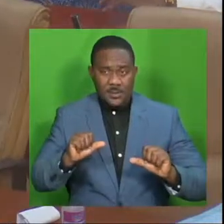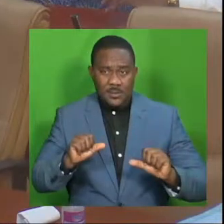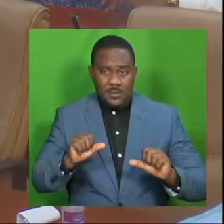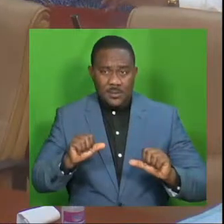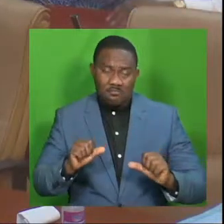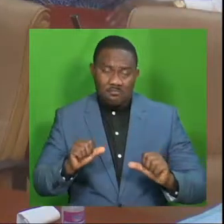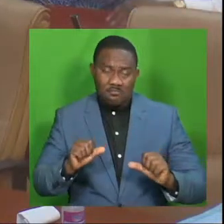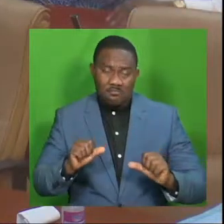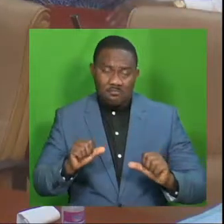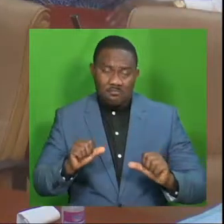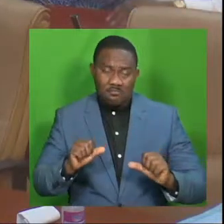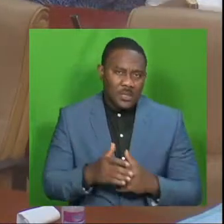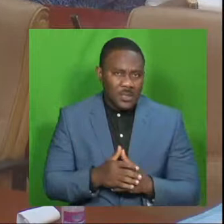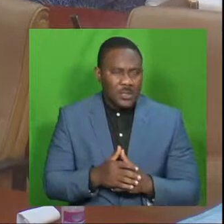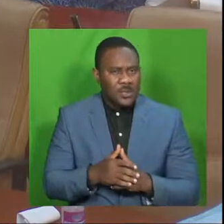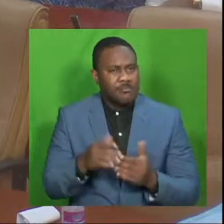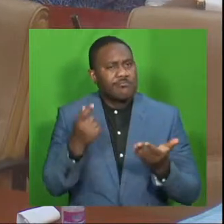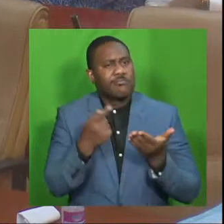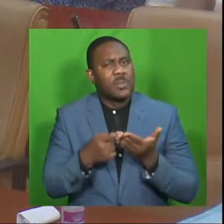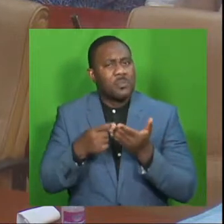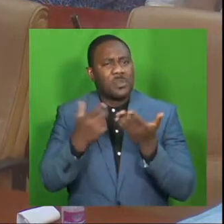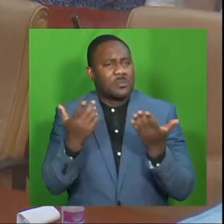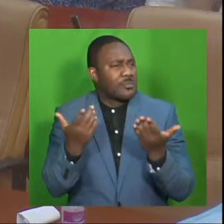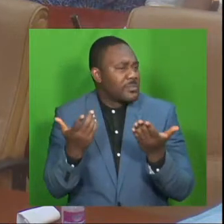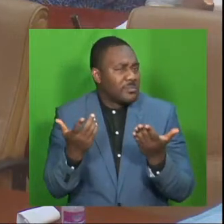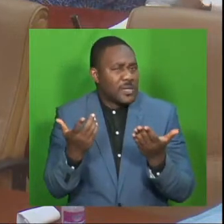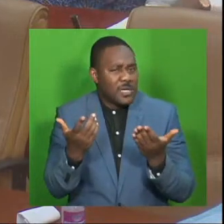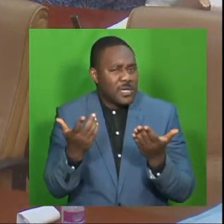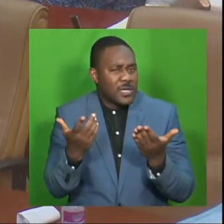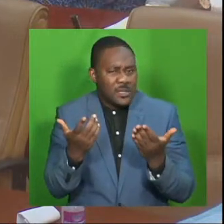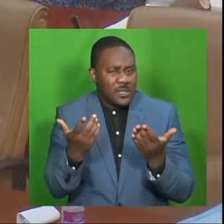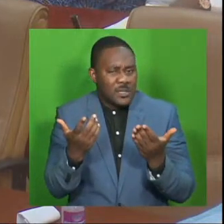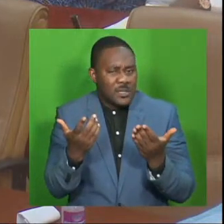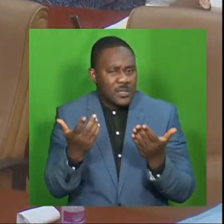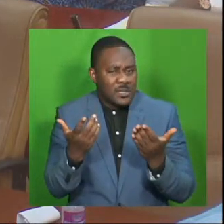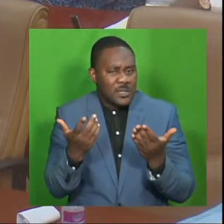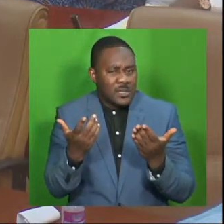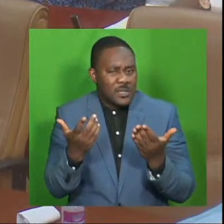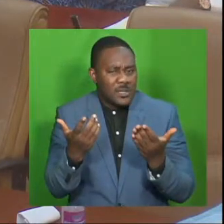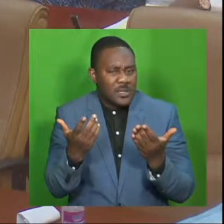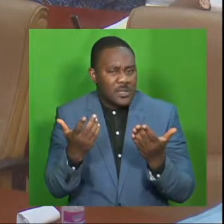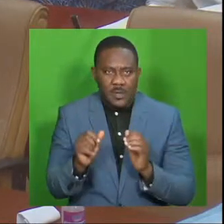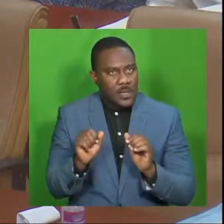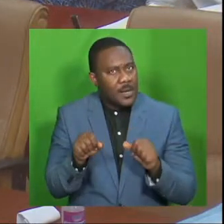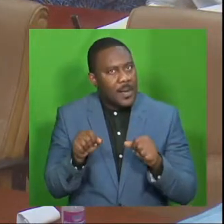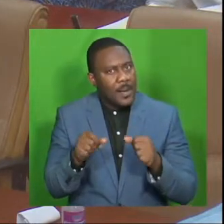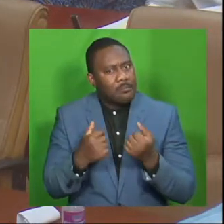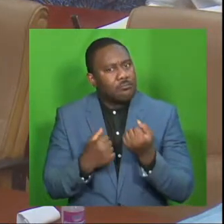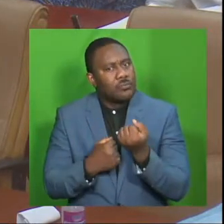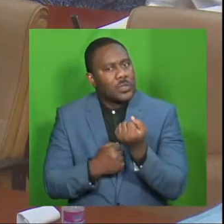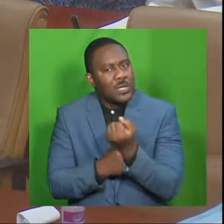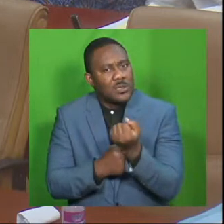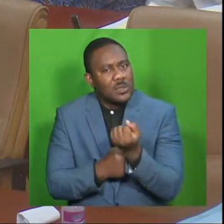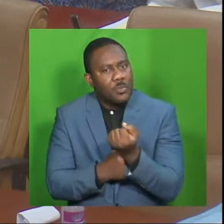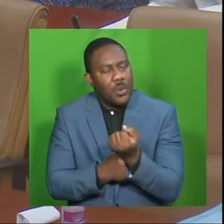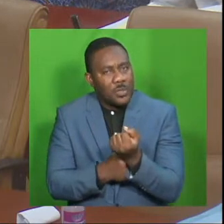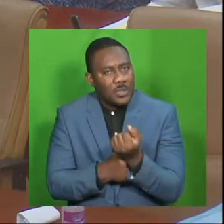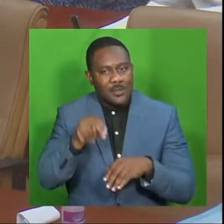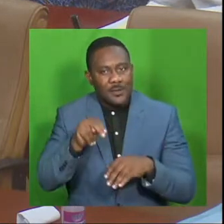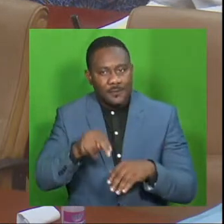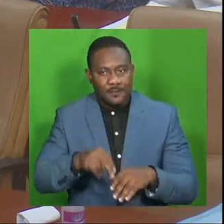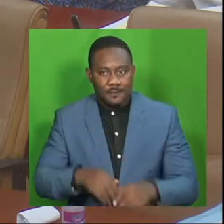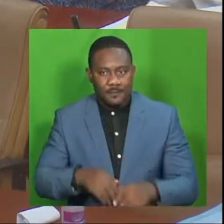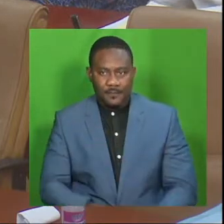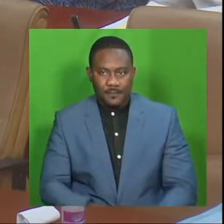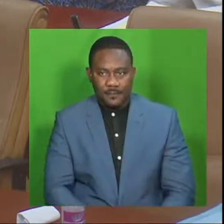probably raise the discussion beyond the statement level for it to generate the needed attention that this